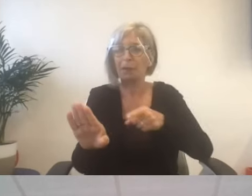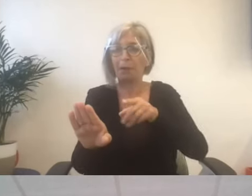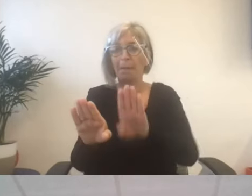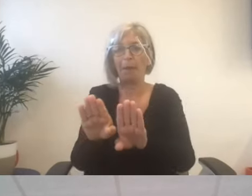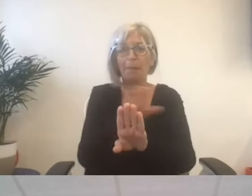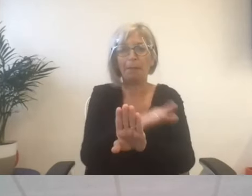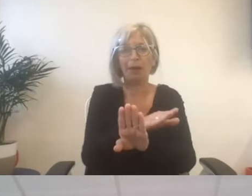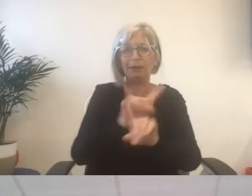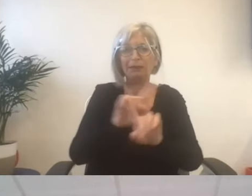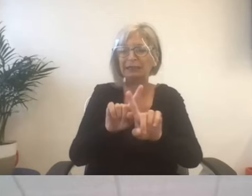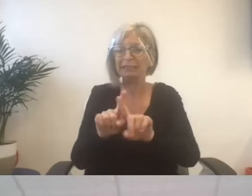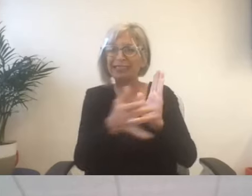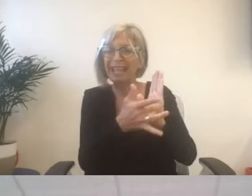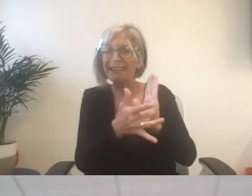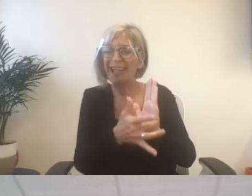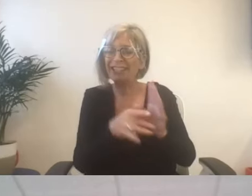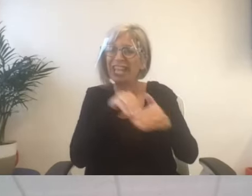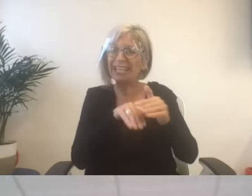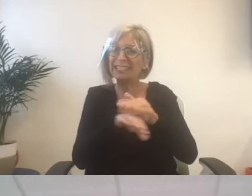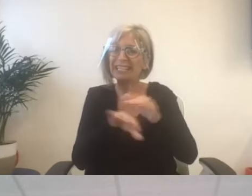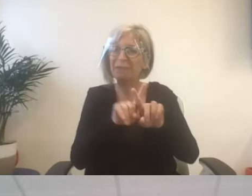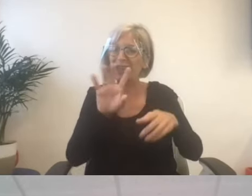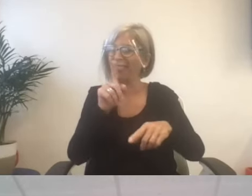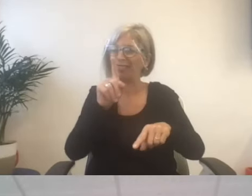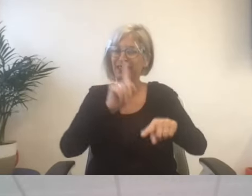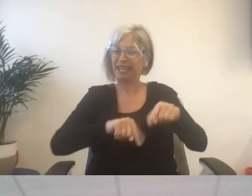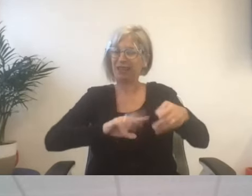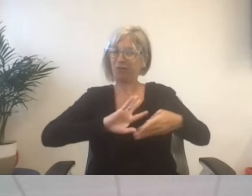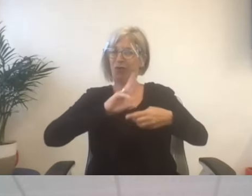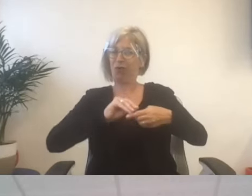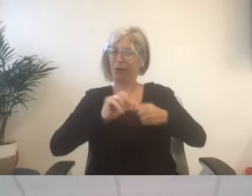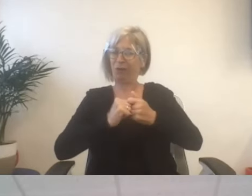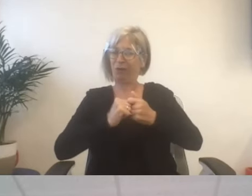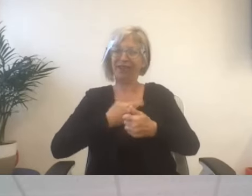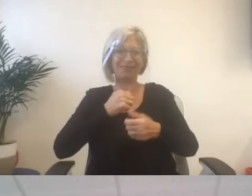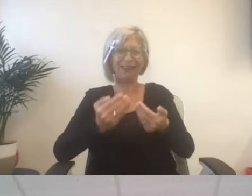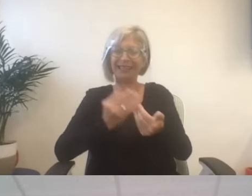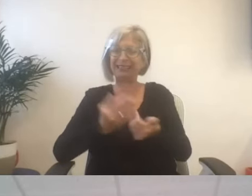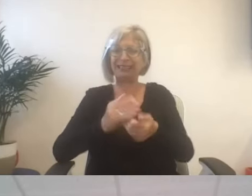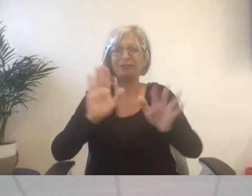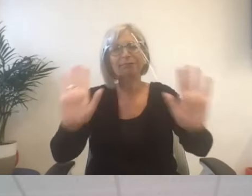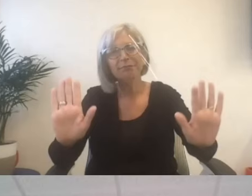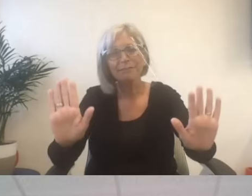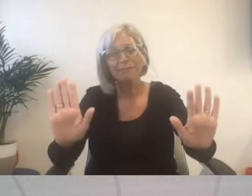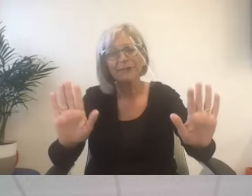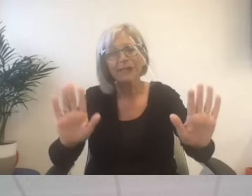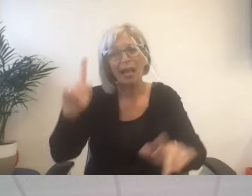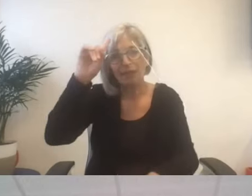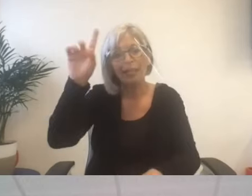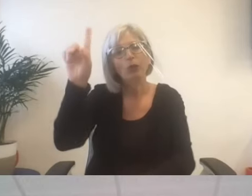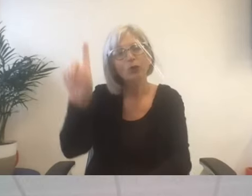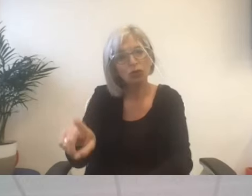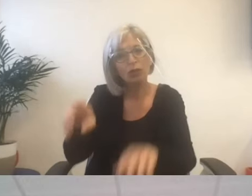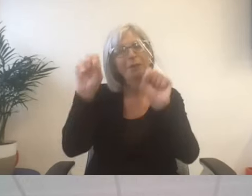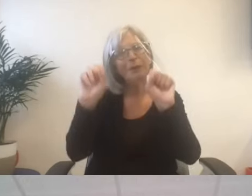you have access to technology, but you're not going to program with us, not easily. Well, that's the thing. I think you should be able